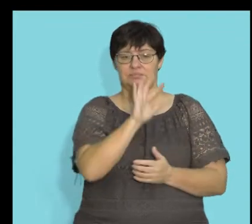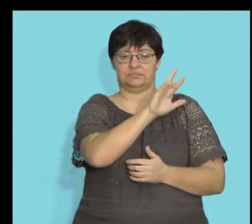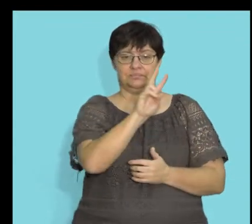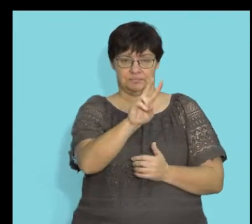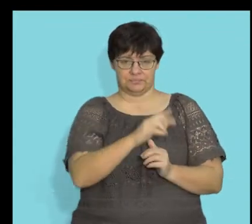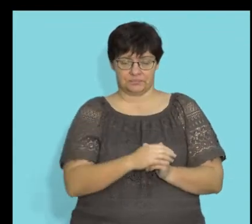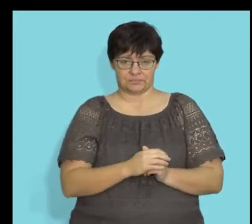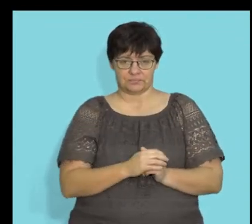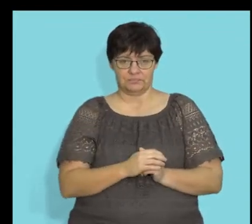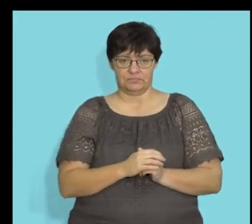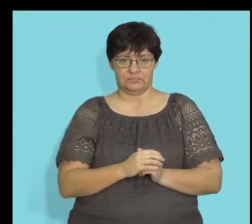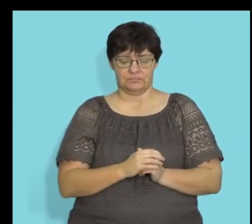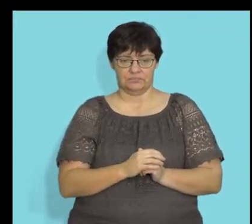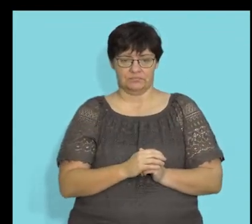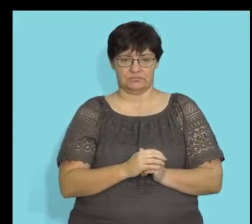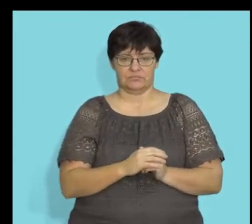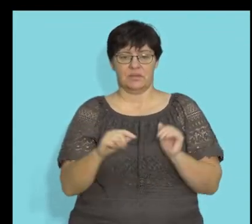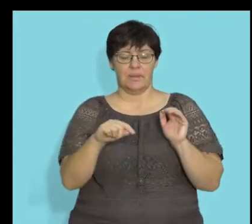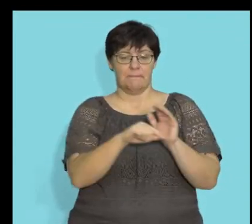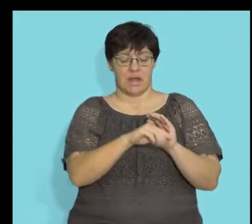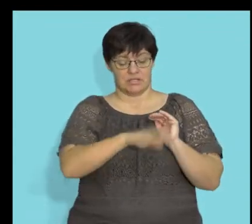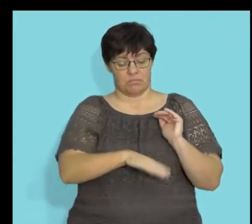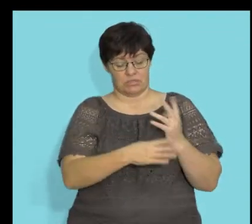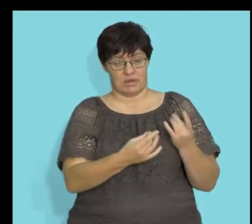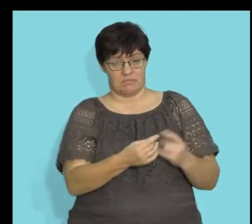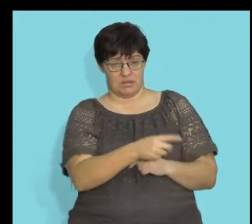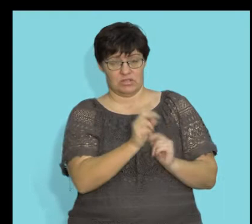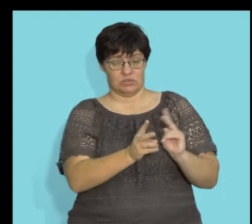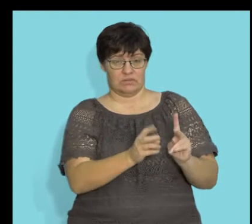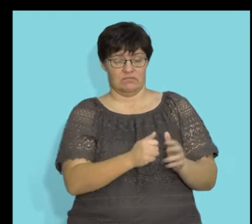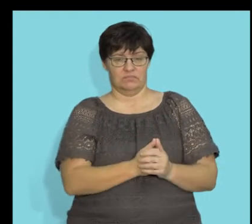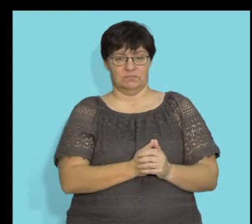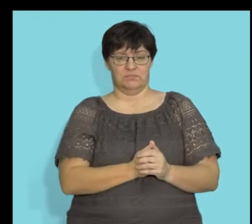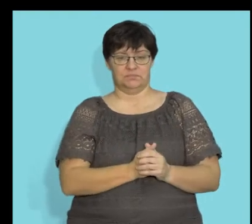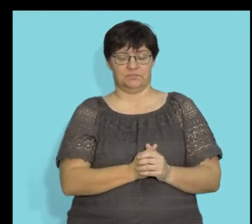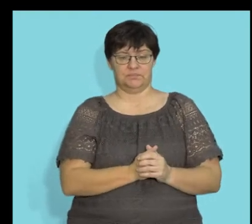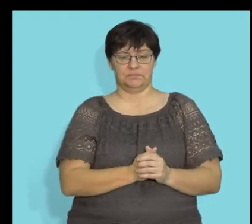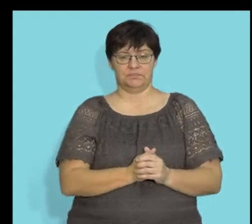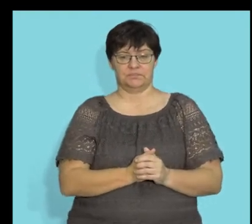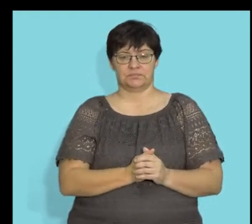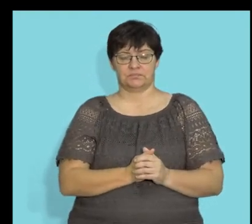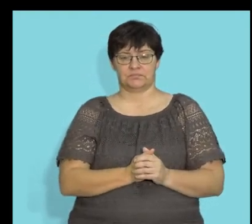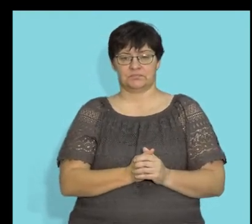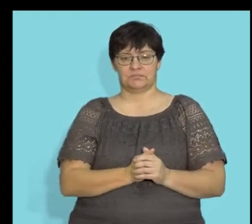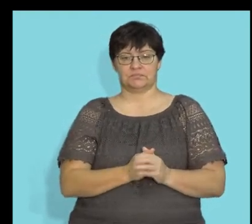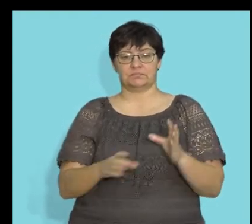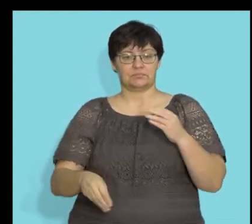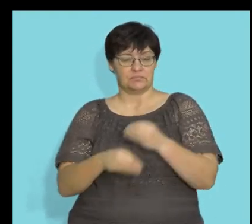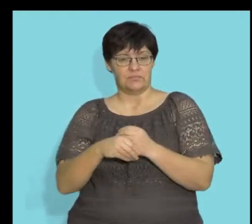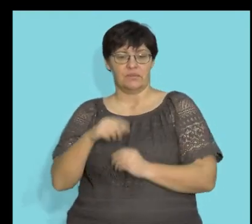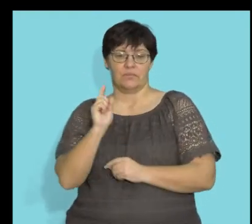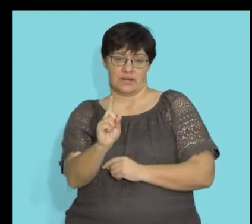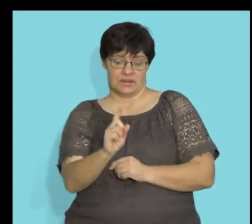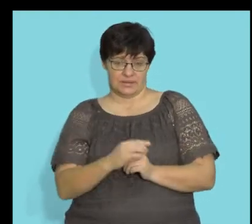is 52. We're going to minus the bottom number, which is 12. Then we're going to